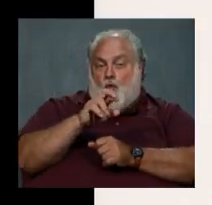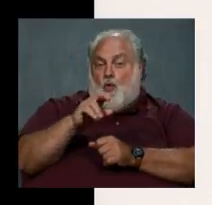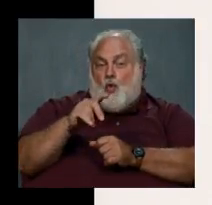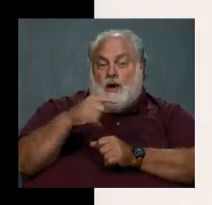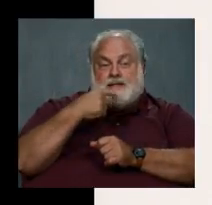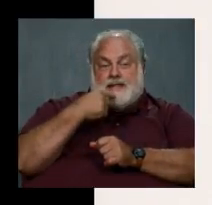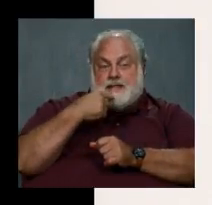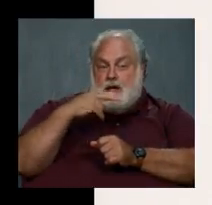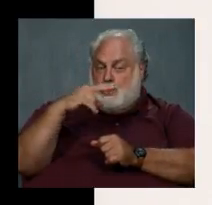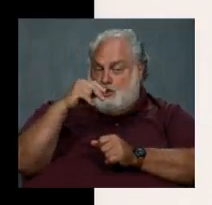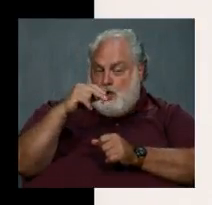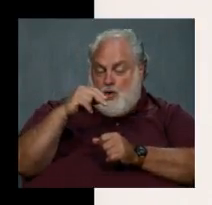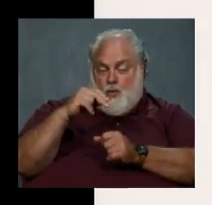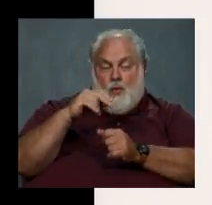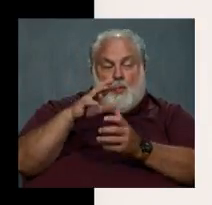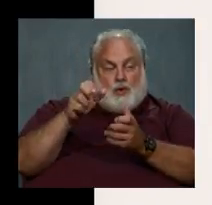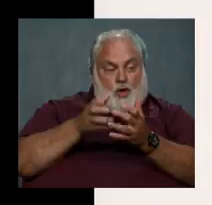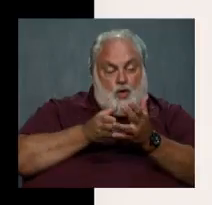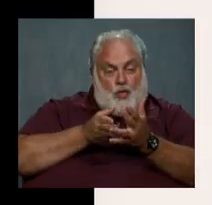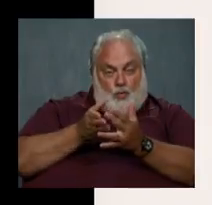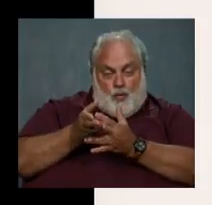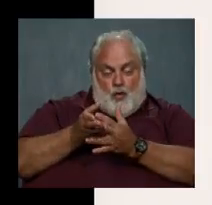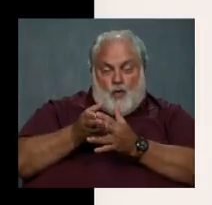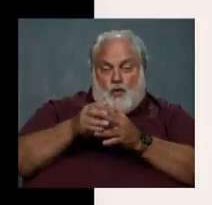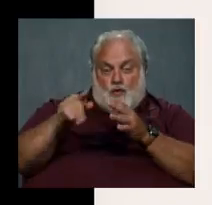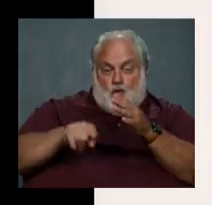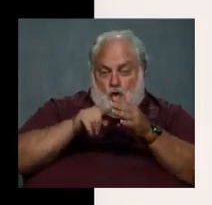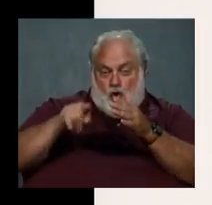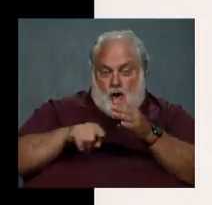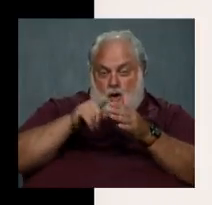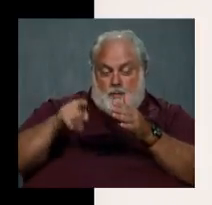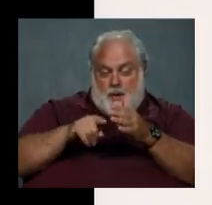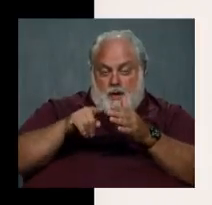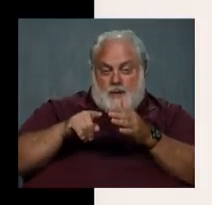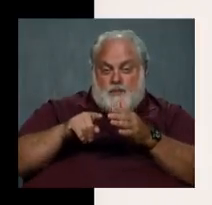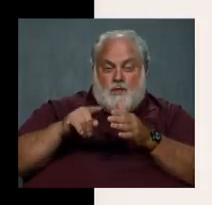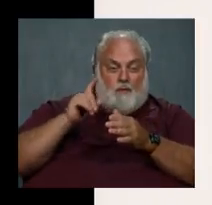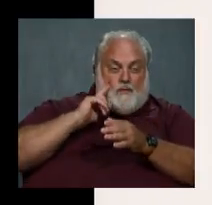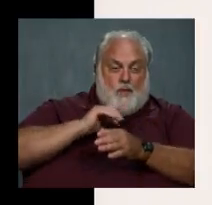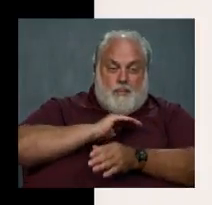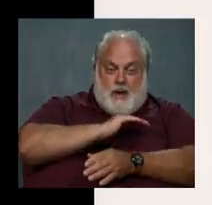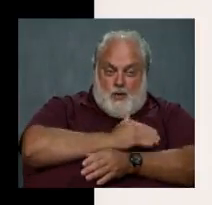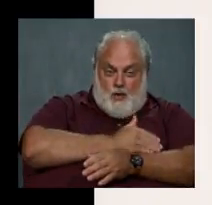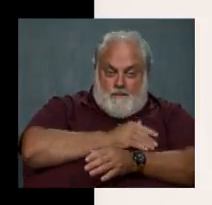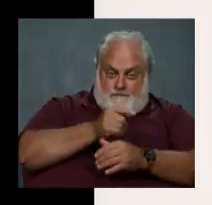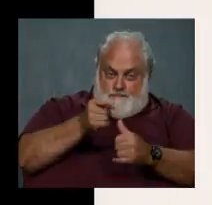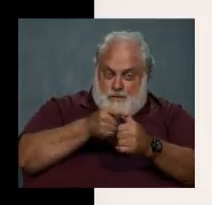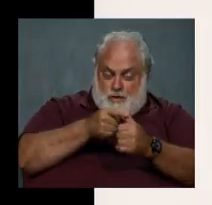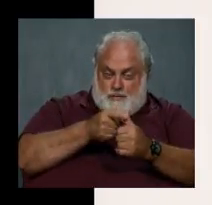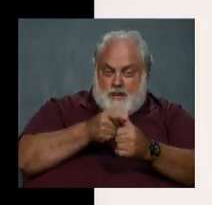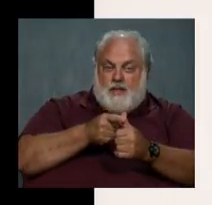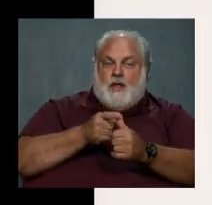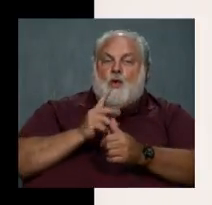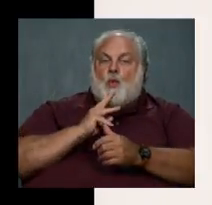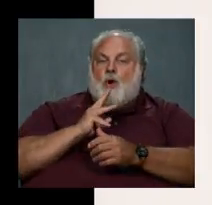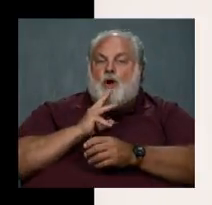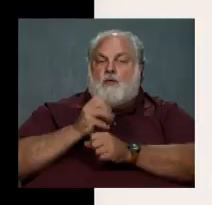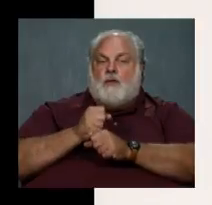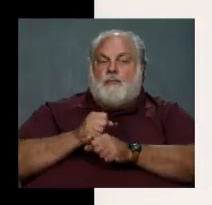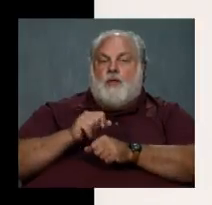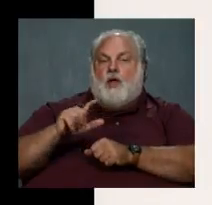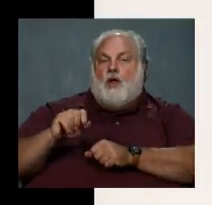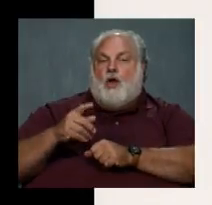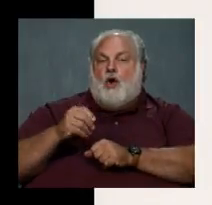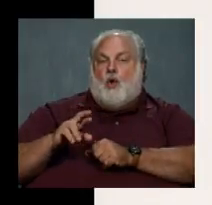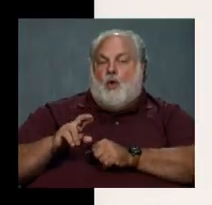the water to run through the hydroelectric turbines to generate hydroelectric power, and then for us to take the water out of the lower